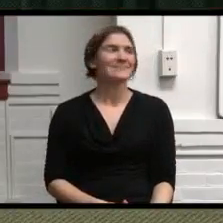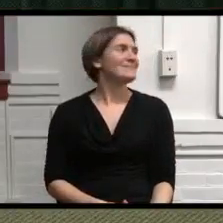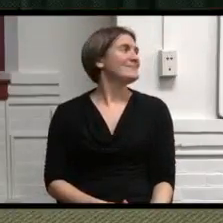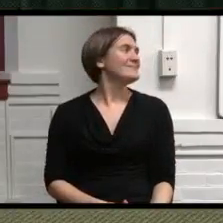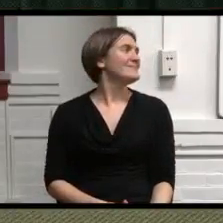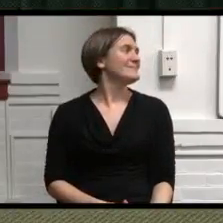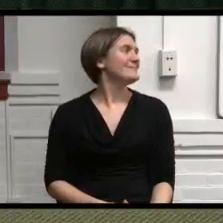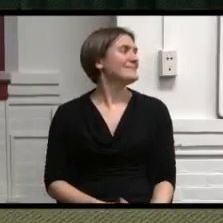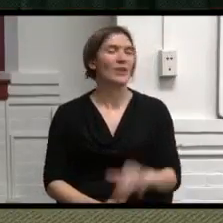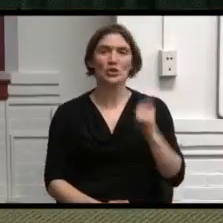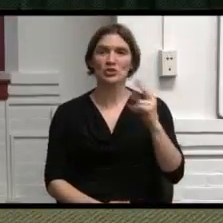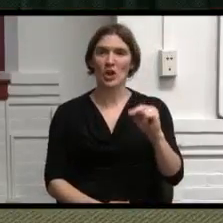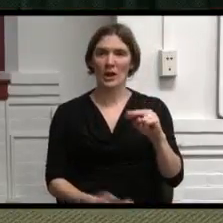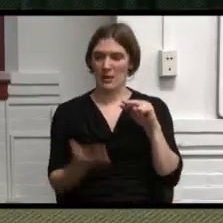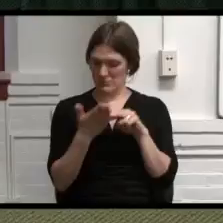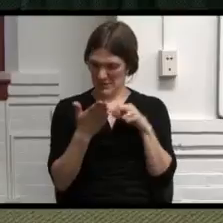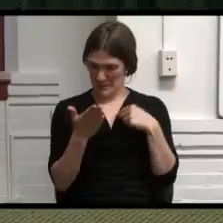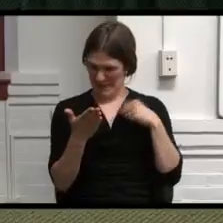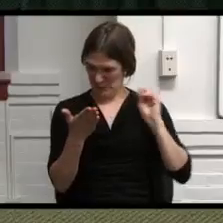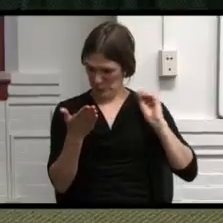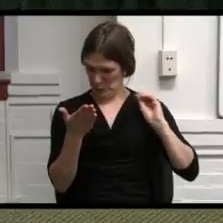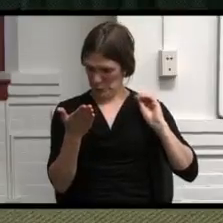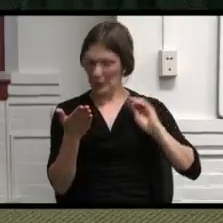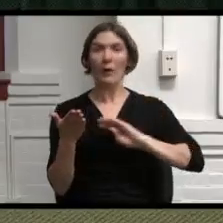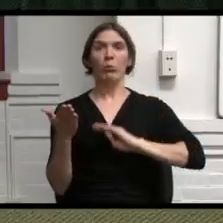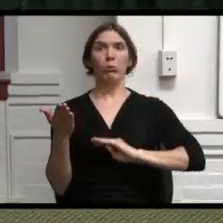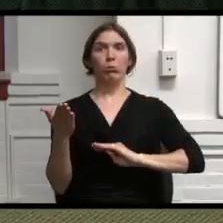I was just happy not to see my name on it.